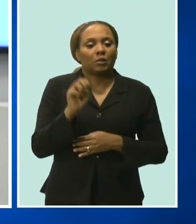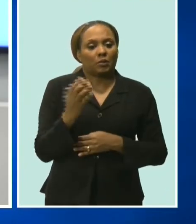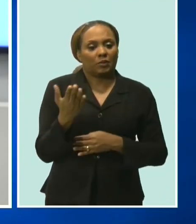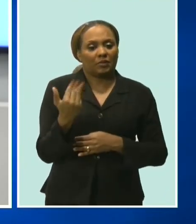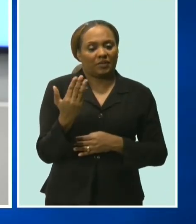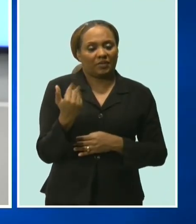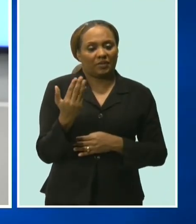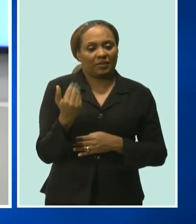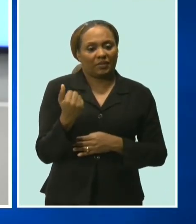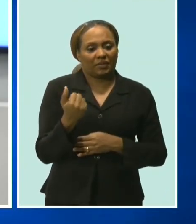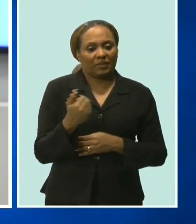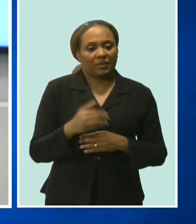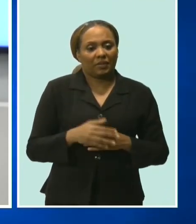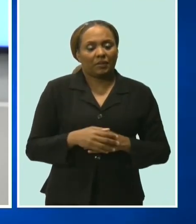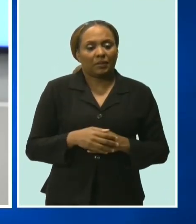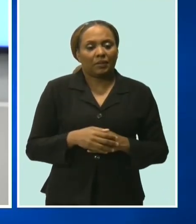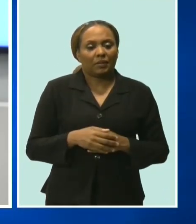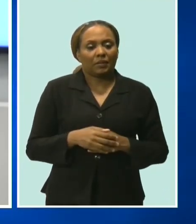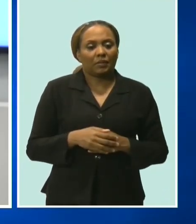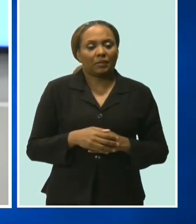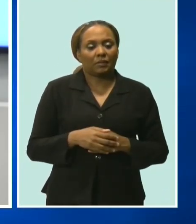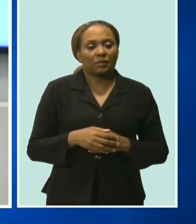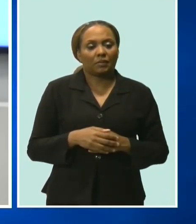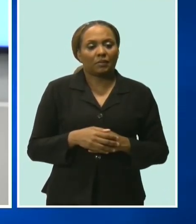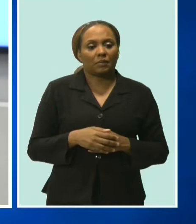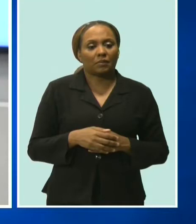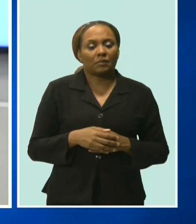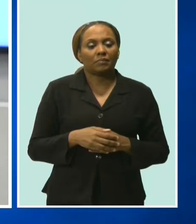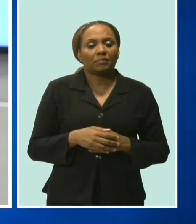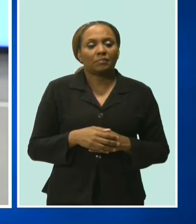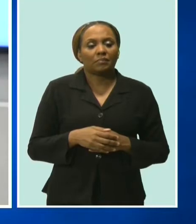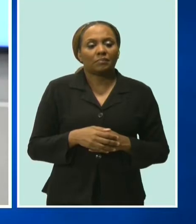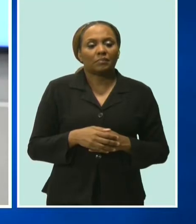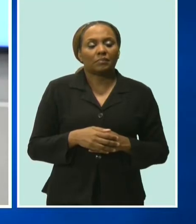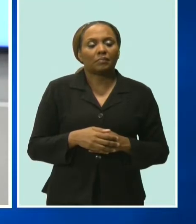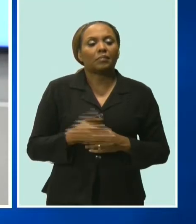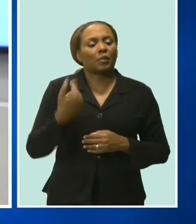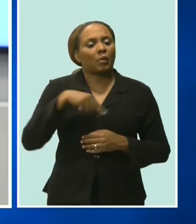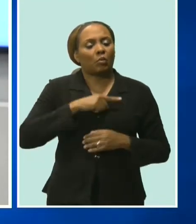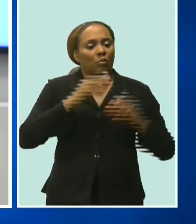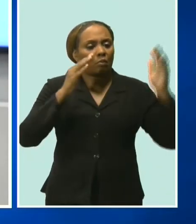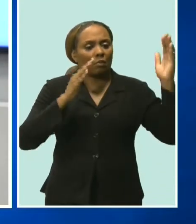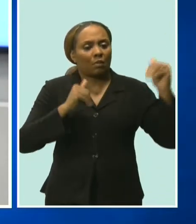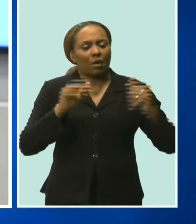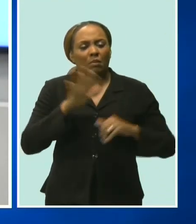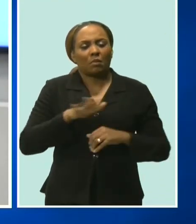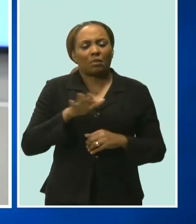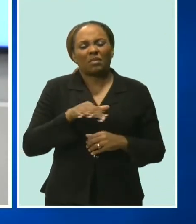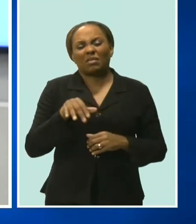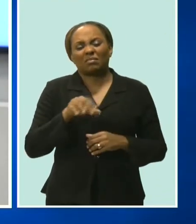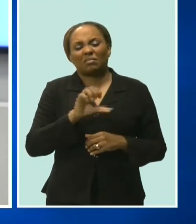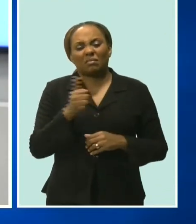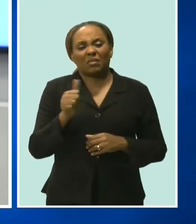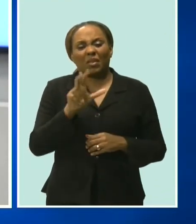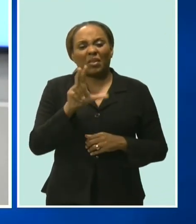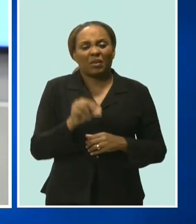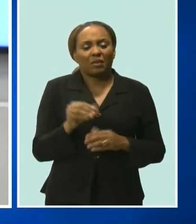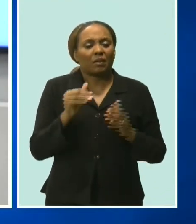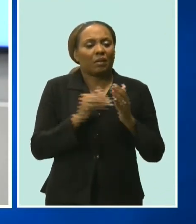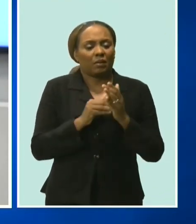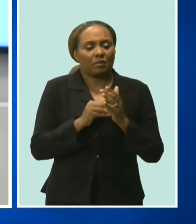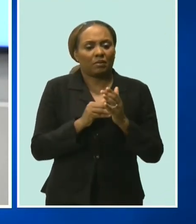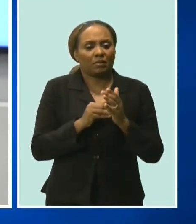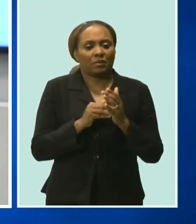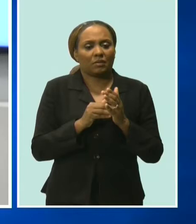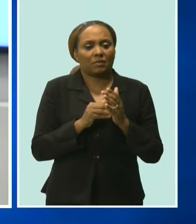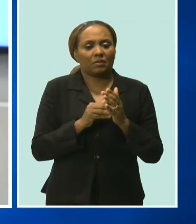15. And we expect to have another 30 or so thousand at